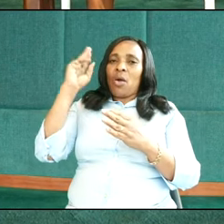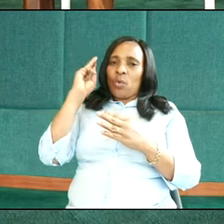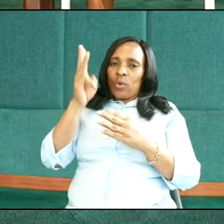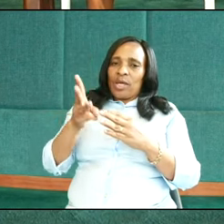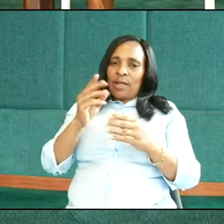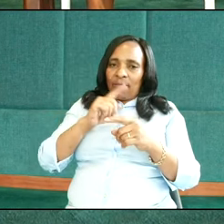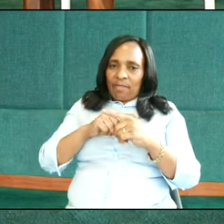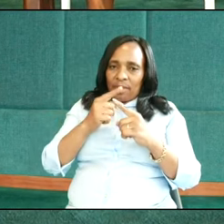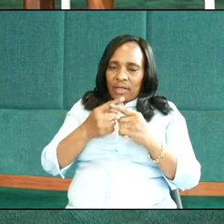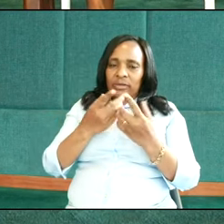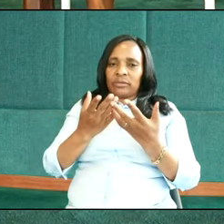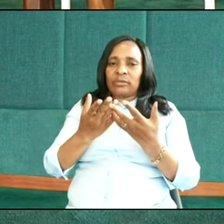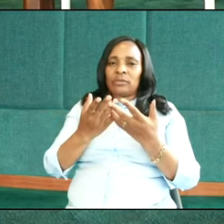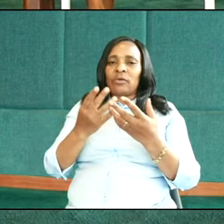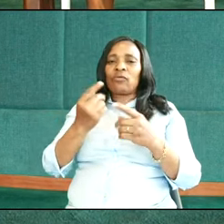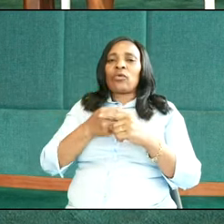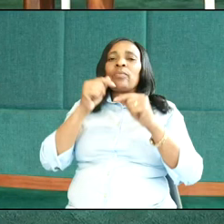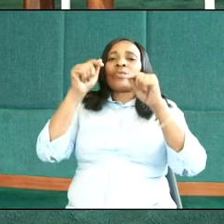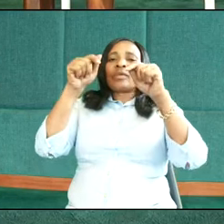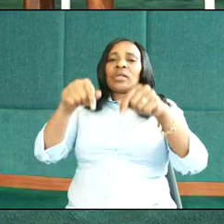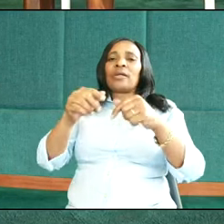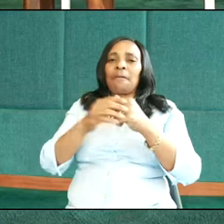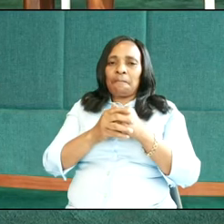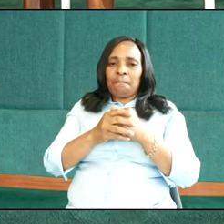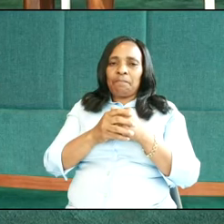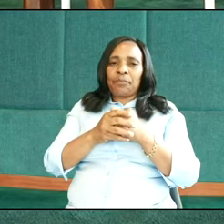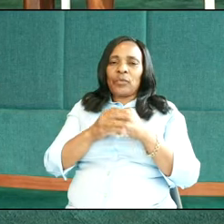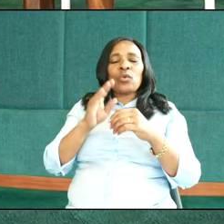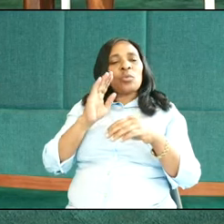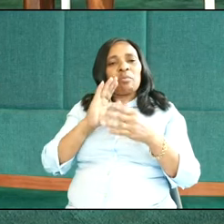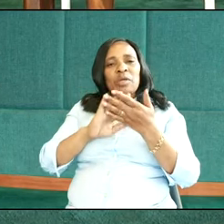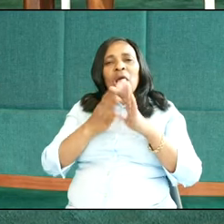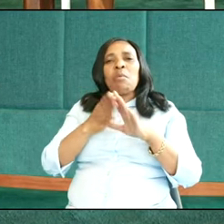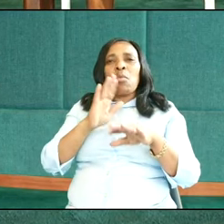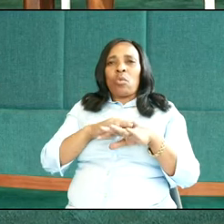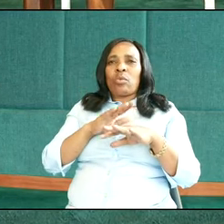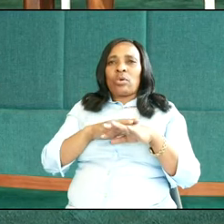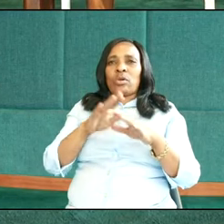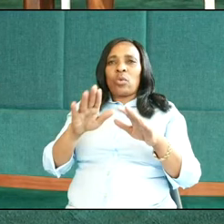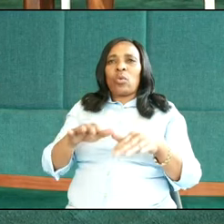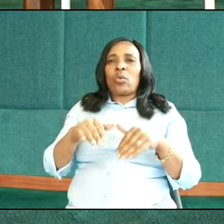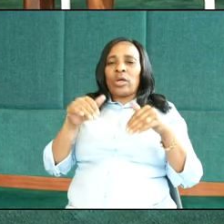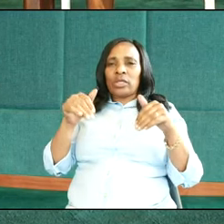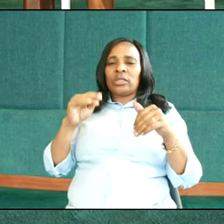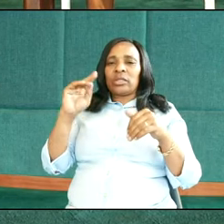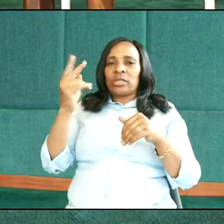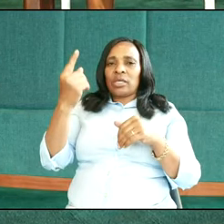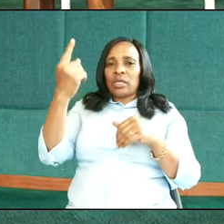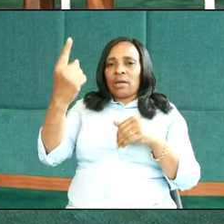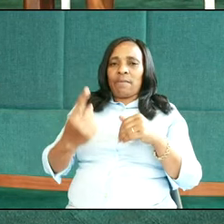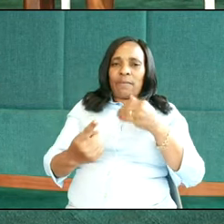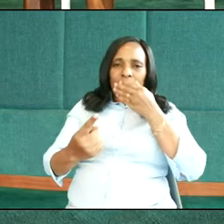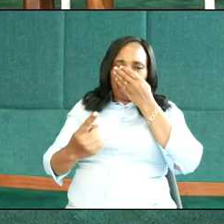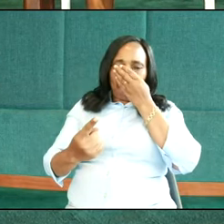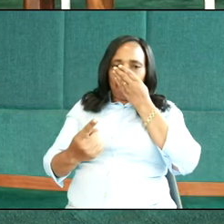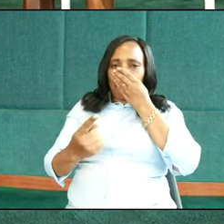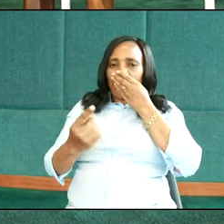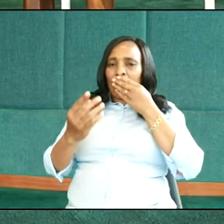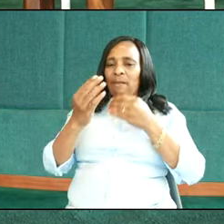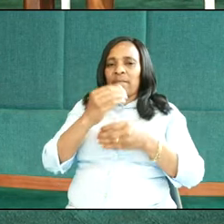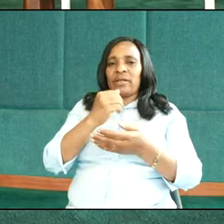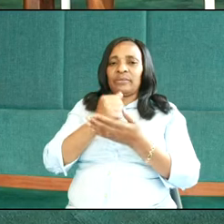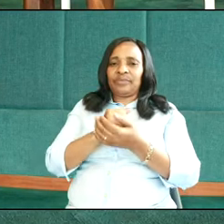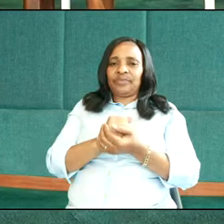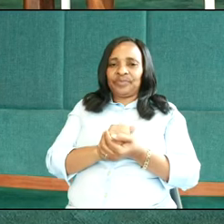mm-hmm. and from there, I think life will be good. You know, we just wait for the second coming. Yeah,